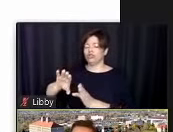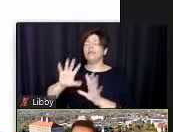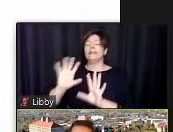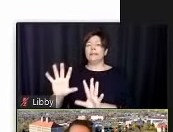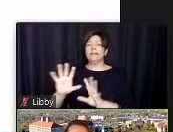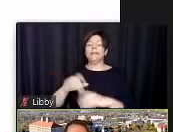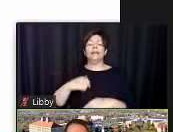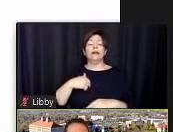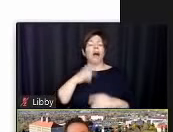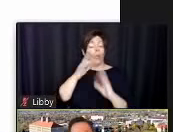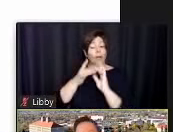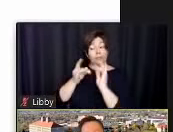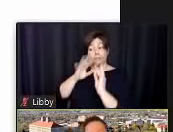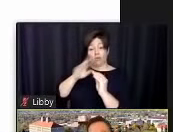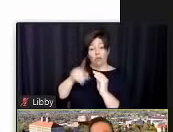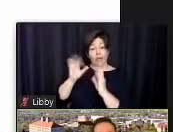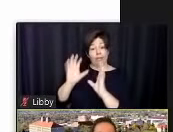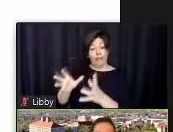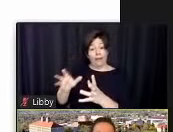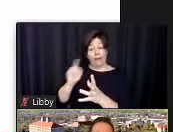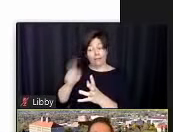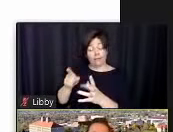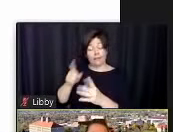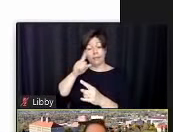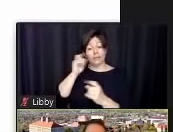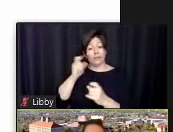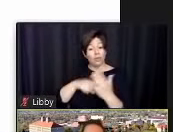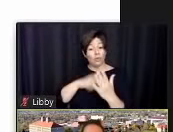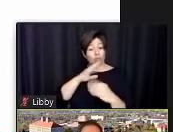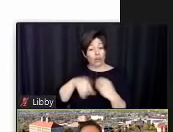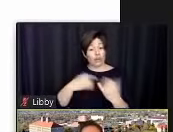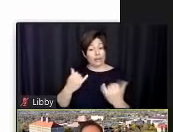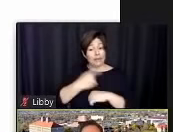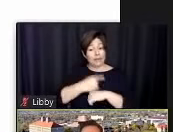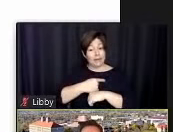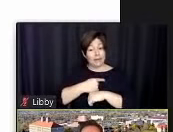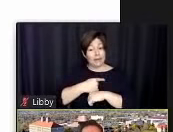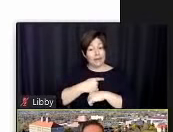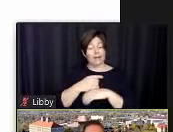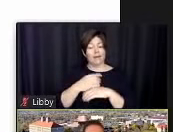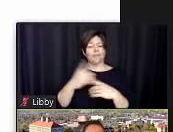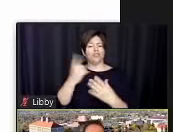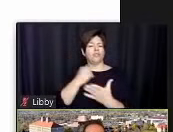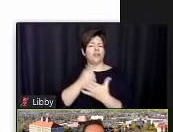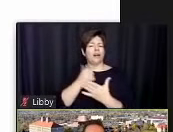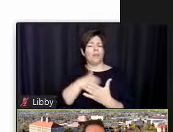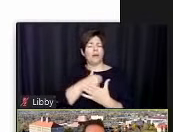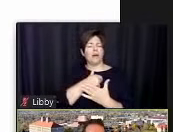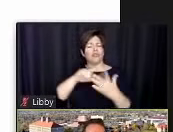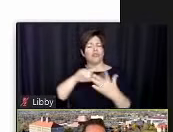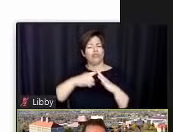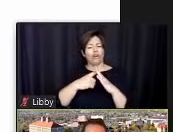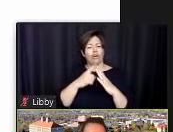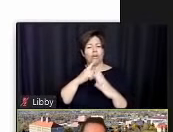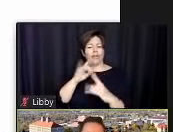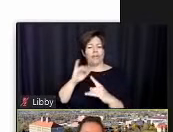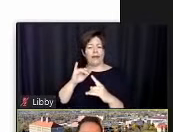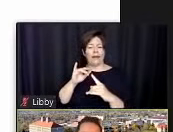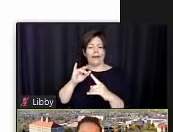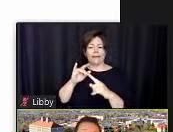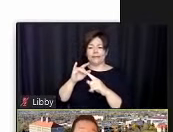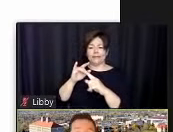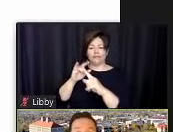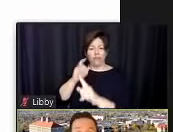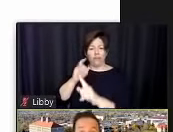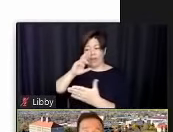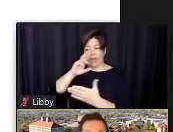that because what I'm going to speak to you about today, to kind of get us started, is based on some of that research